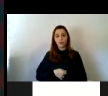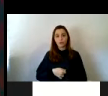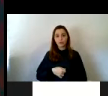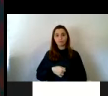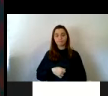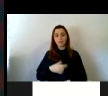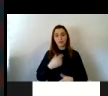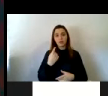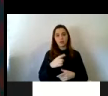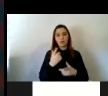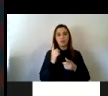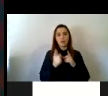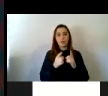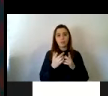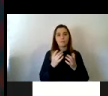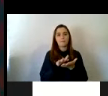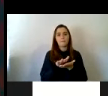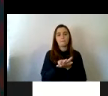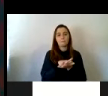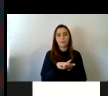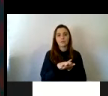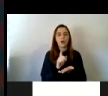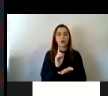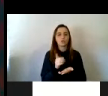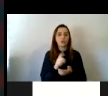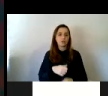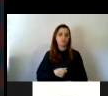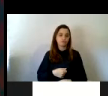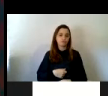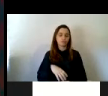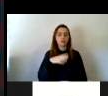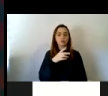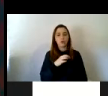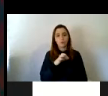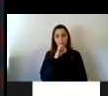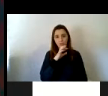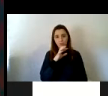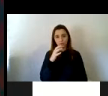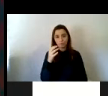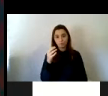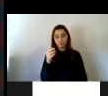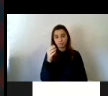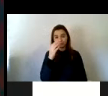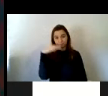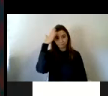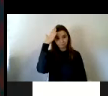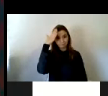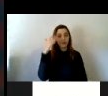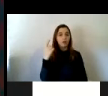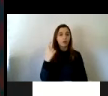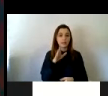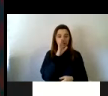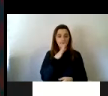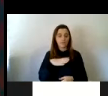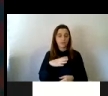financial supporter is the Catholic Archbishop. If you want to come to this college, it's